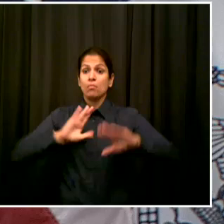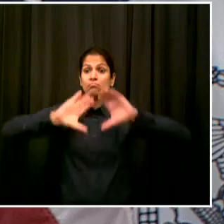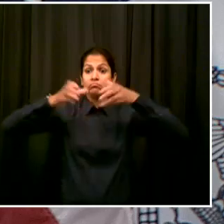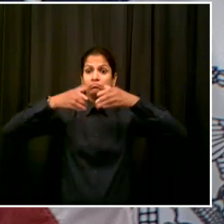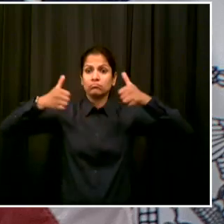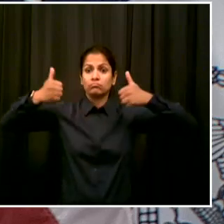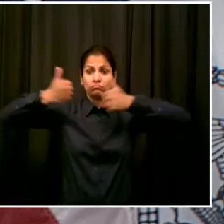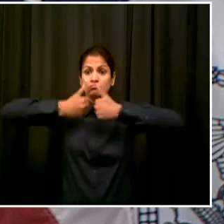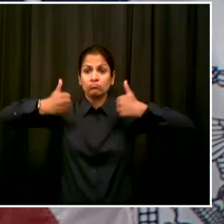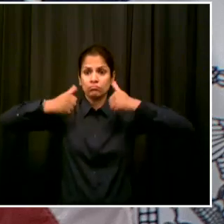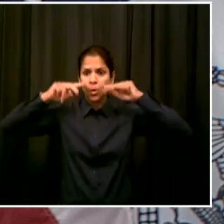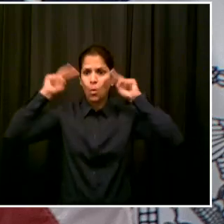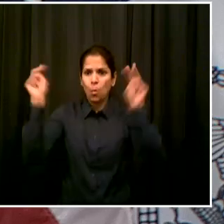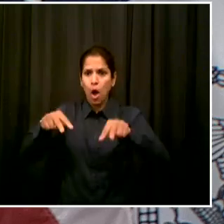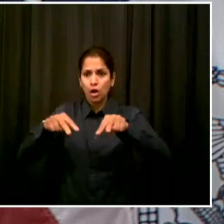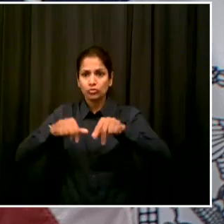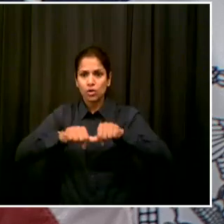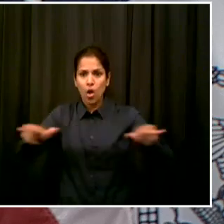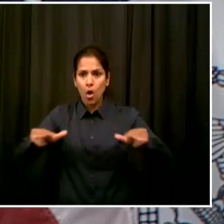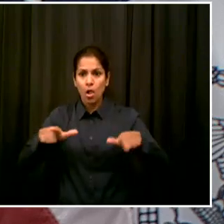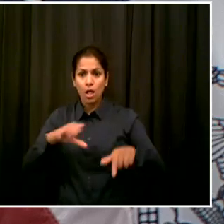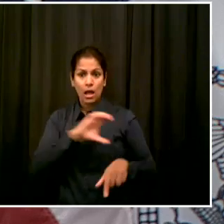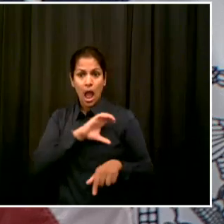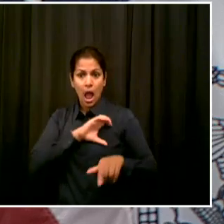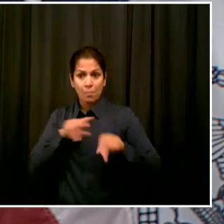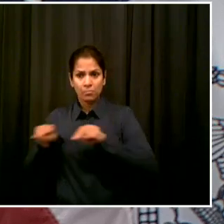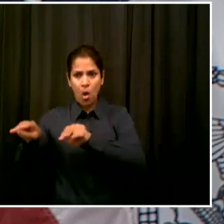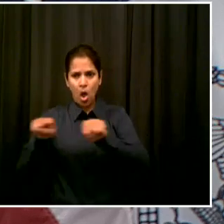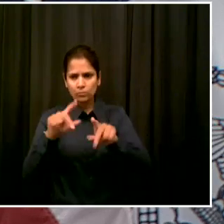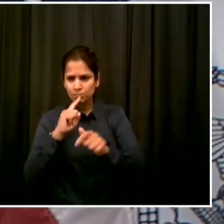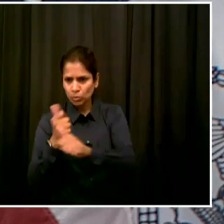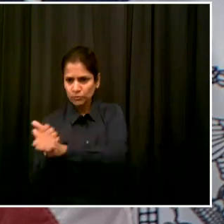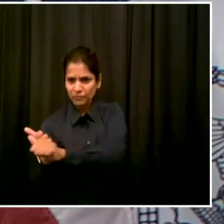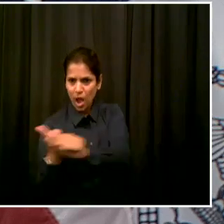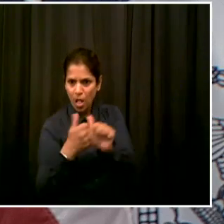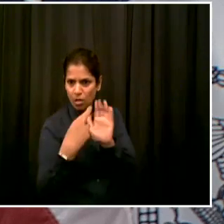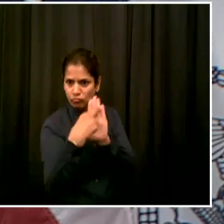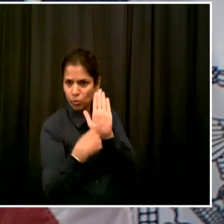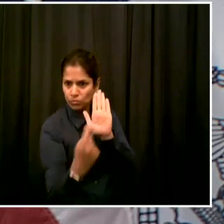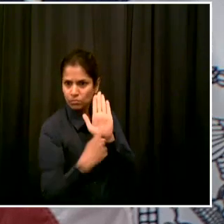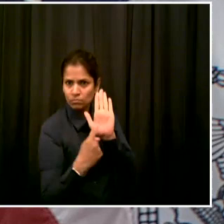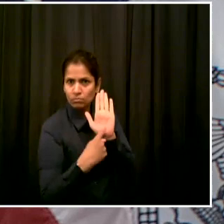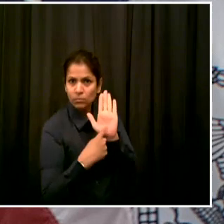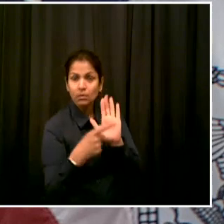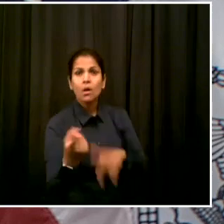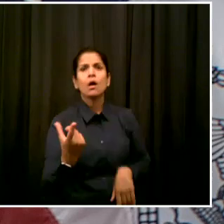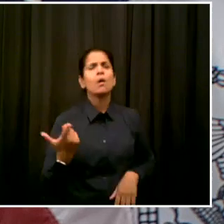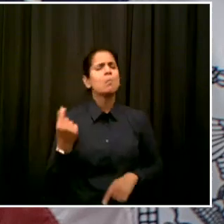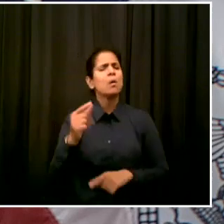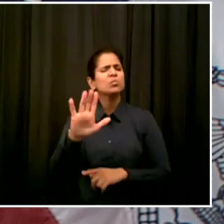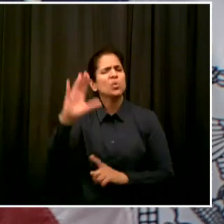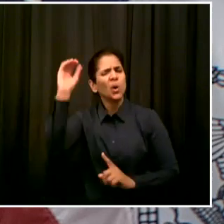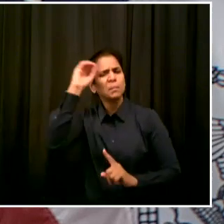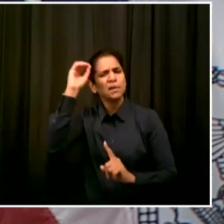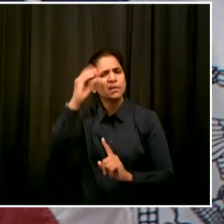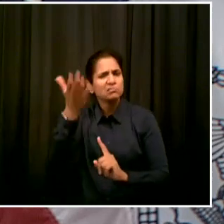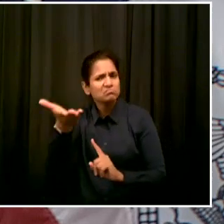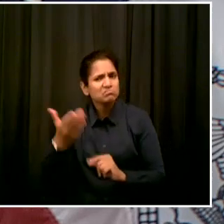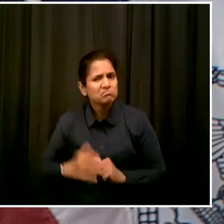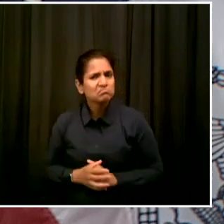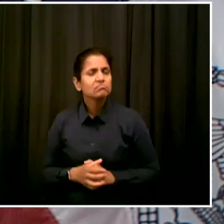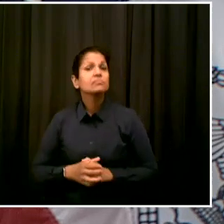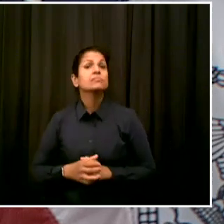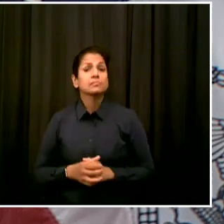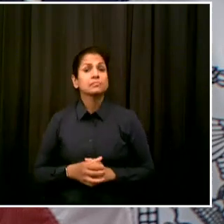foremost on the days when the protests were occurring and how the NYPD comported itself during that time.